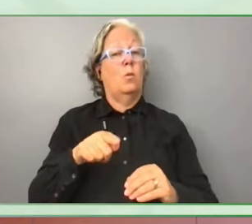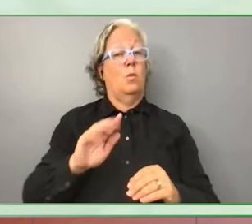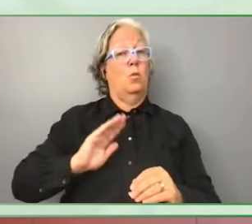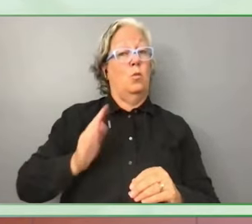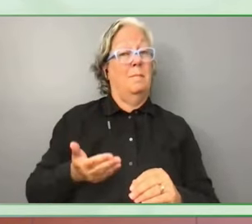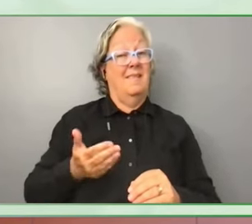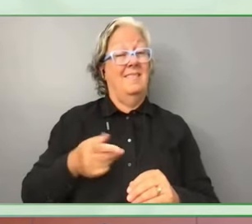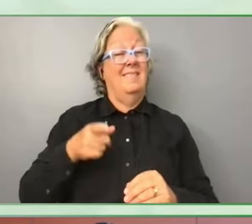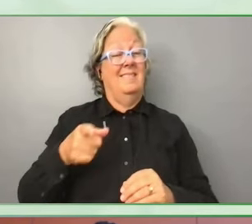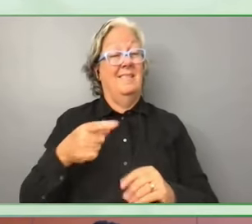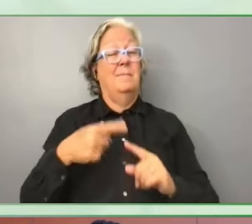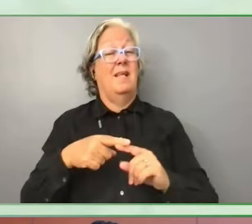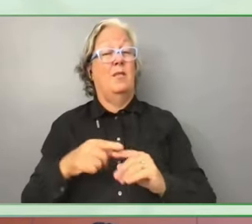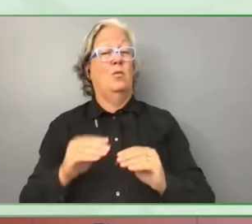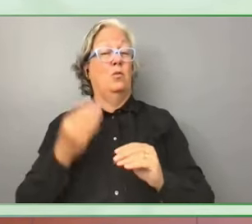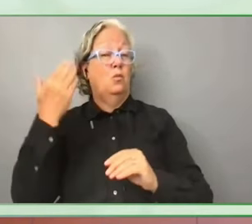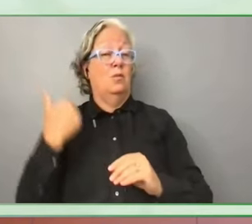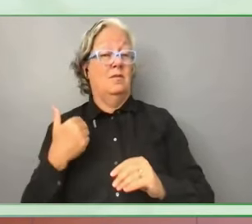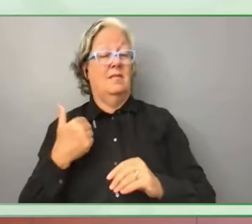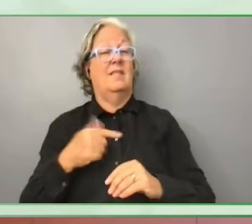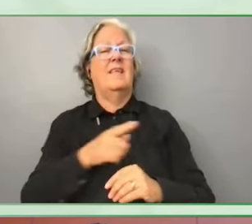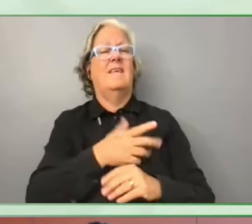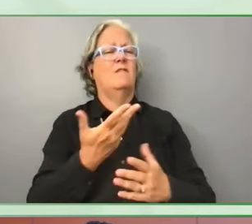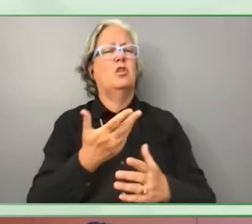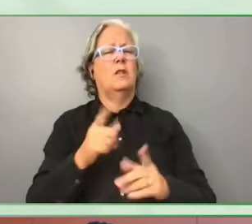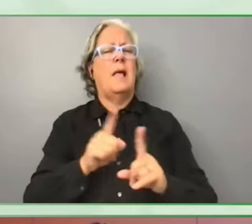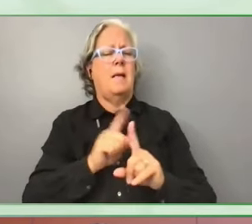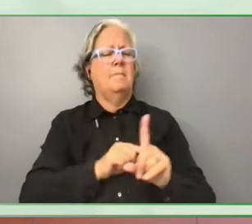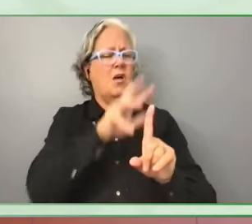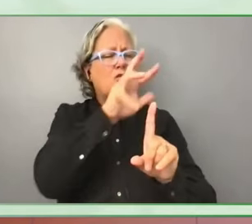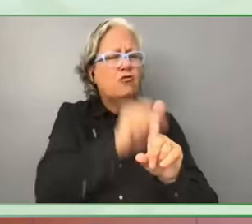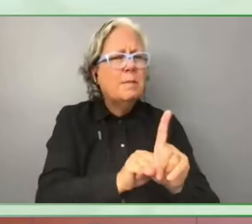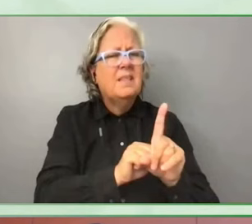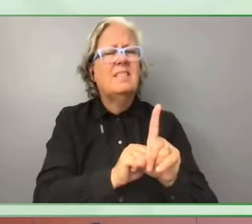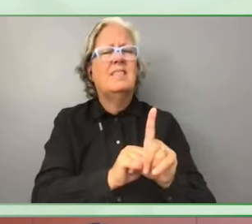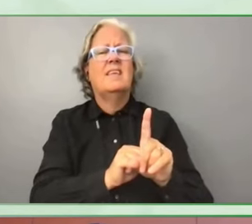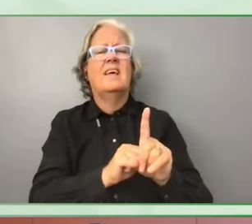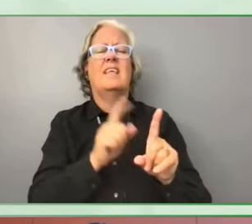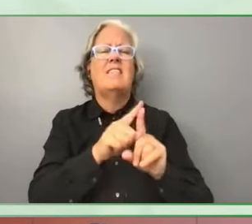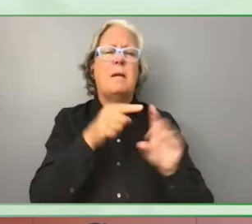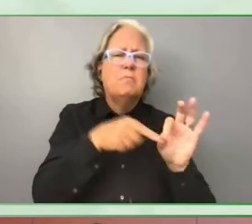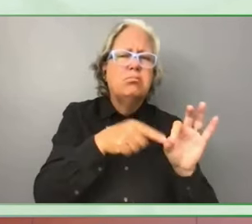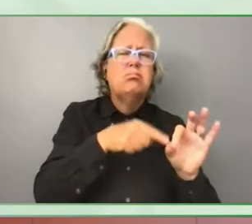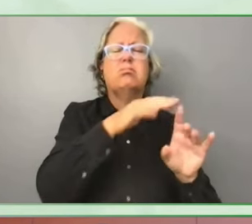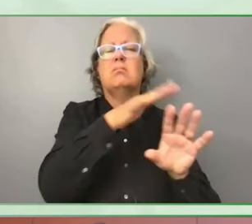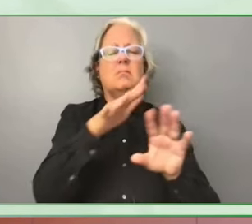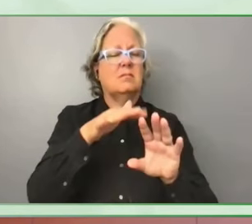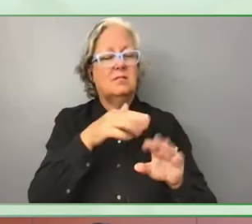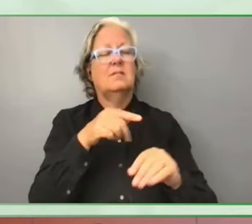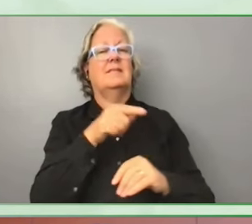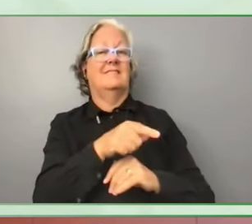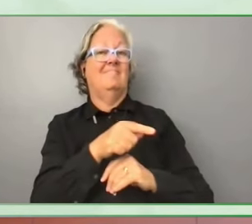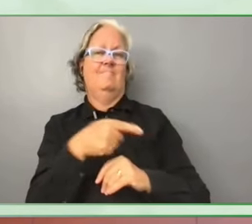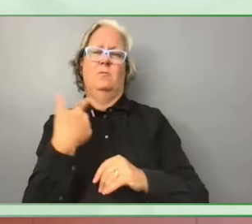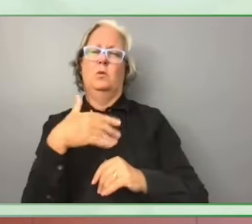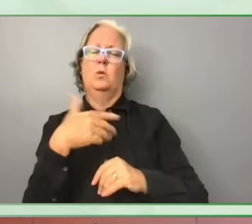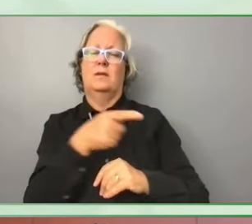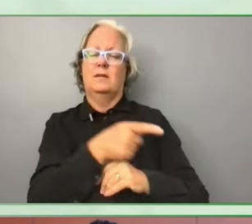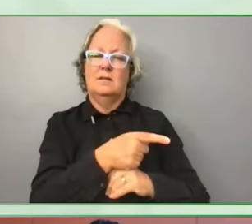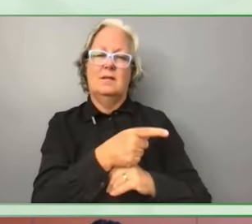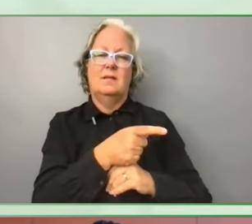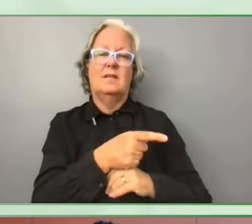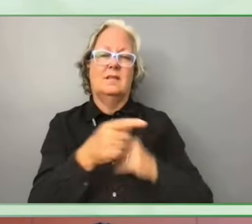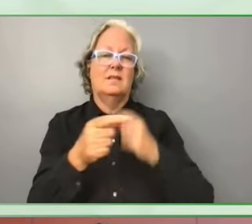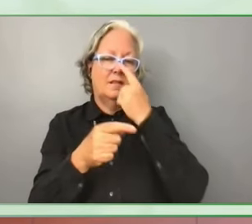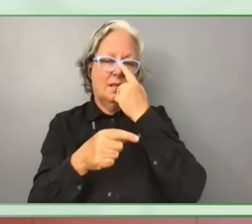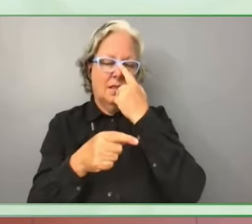live, have been raped and they have been sexually abused, yet their voices have been seized because they are not bold